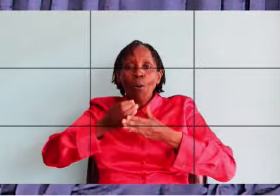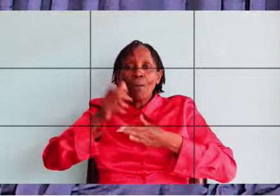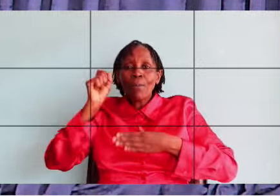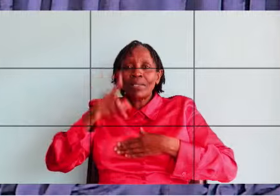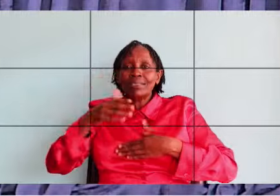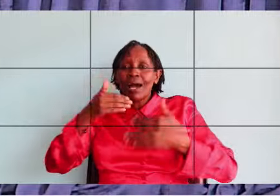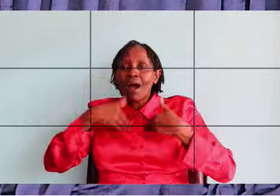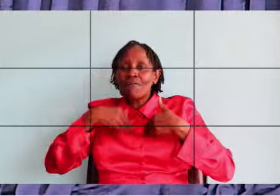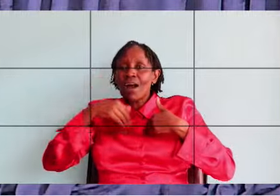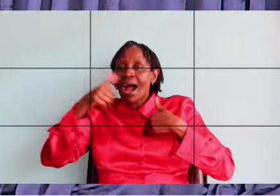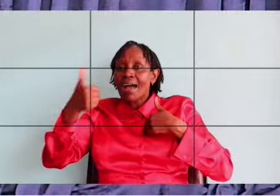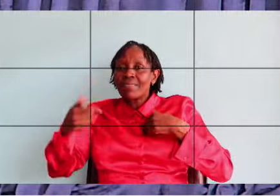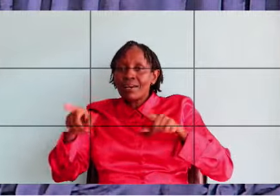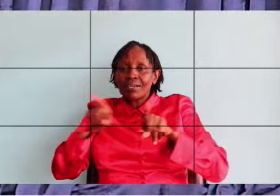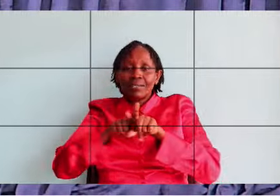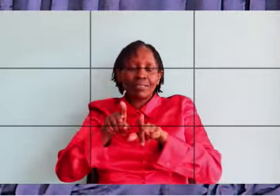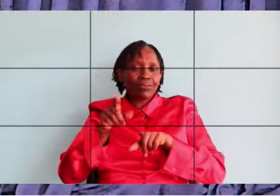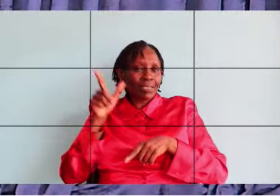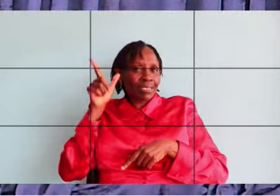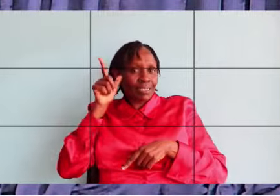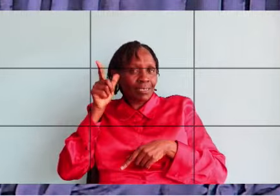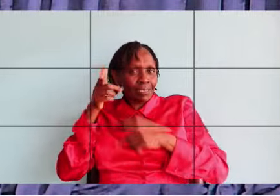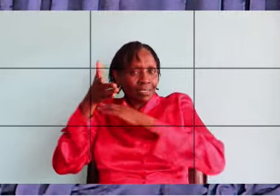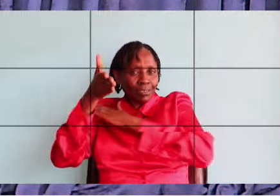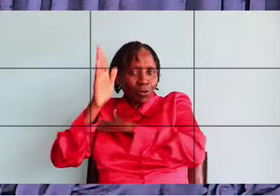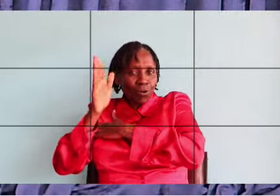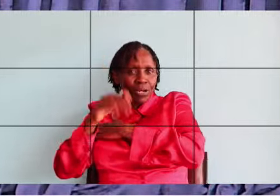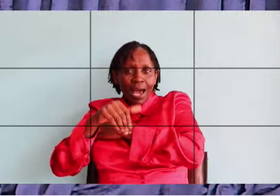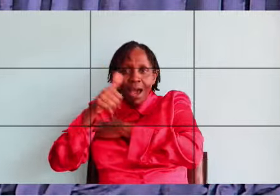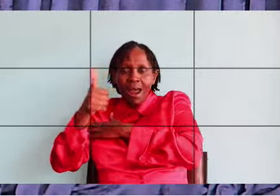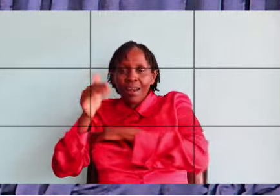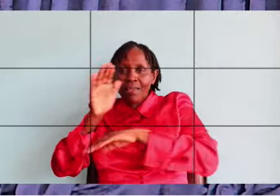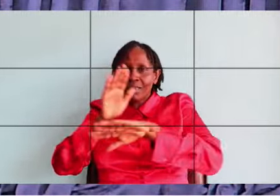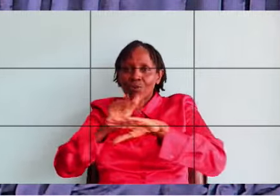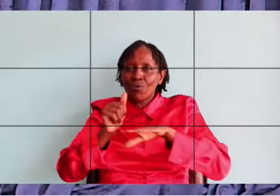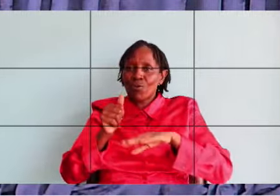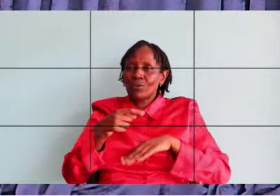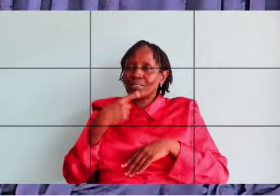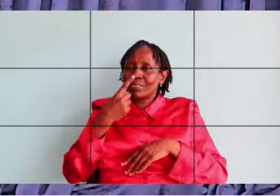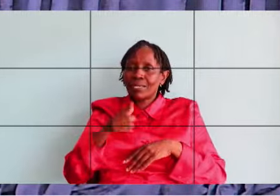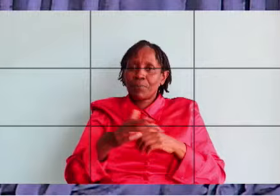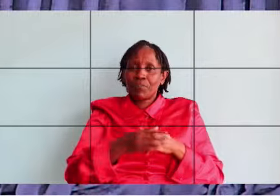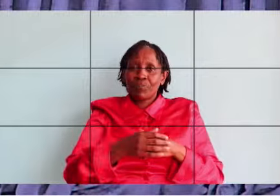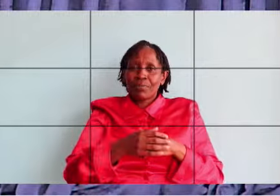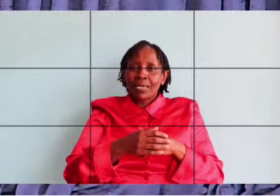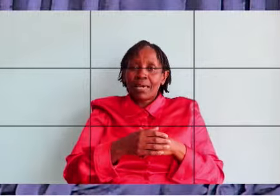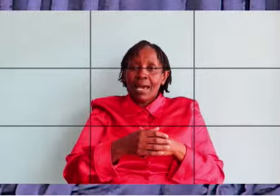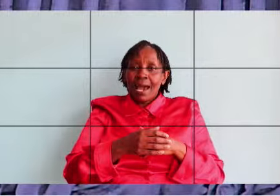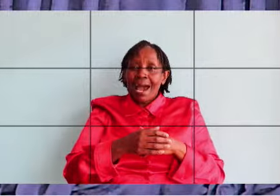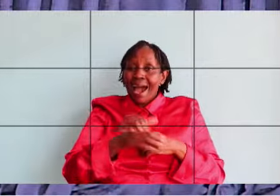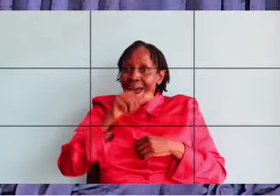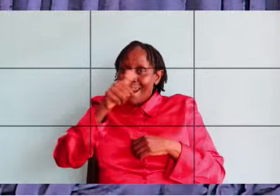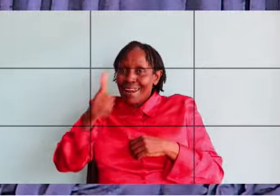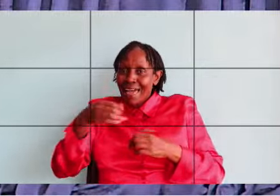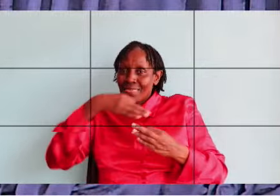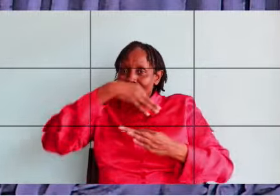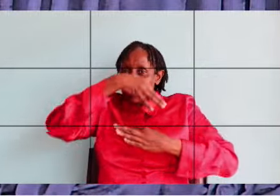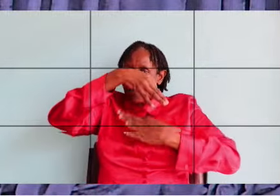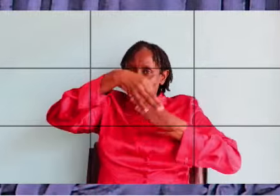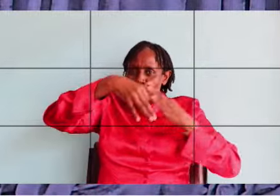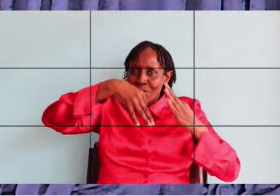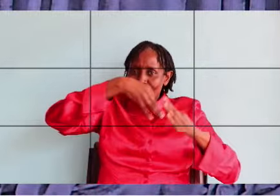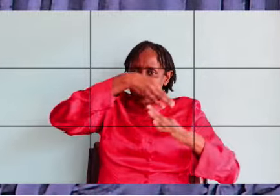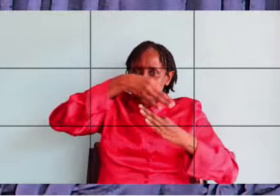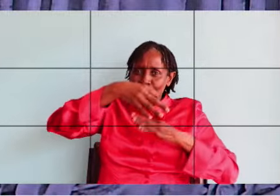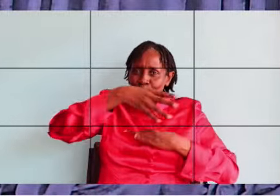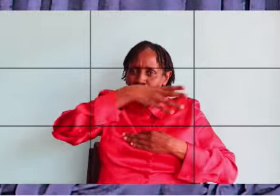hearken to what God is saying? And the other call that God gives this man is a call to fellowship and intimacy. So he tells him,